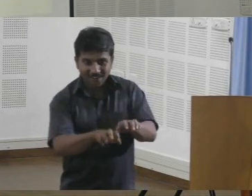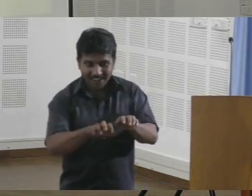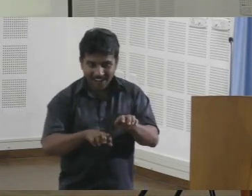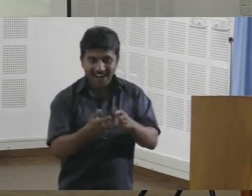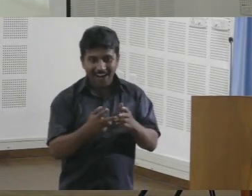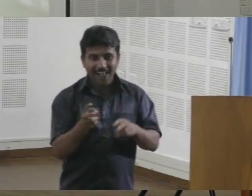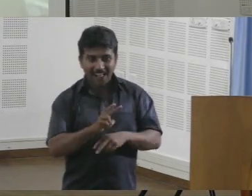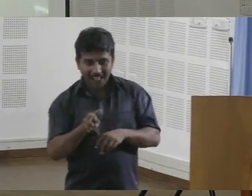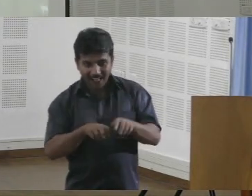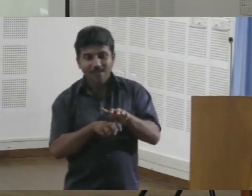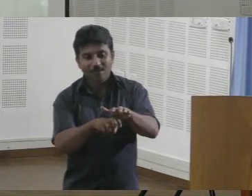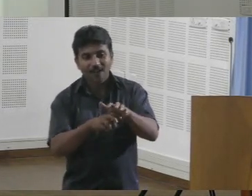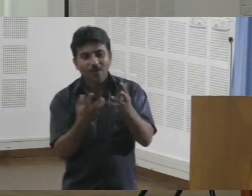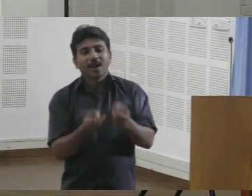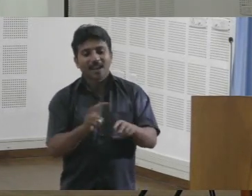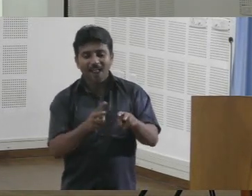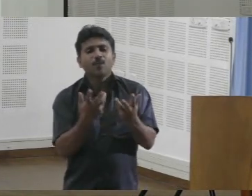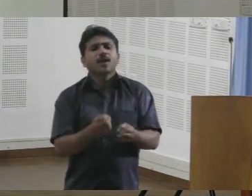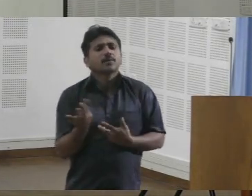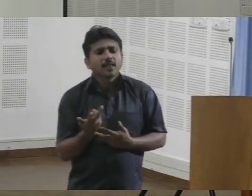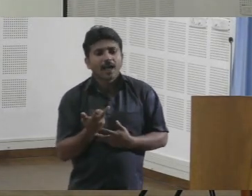Roller skates. Oh, Advan, roller skating? Okay.